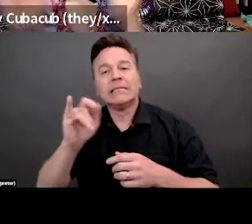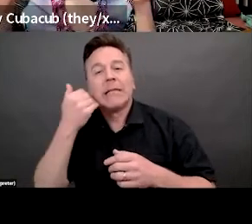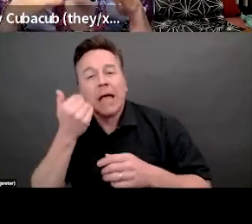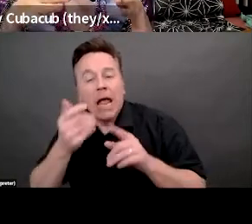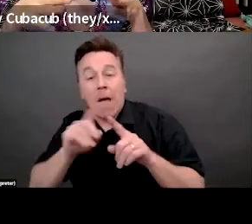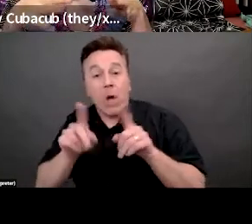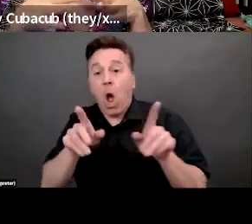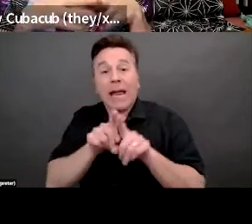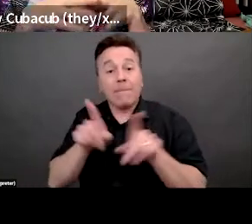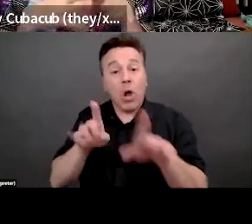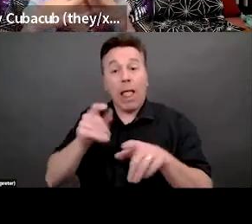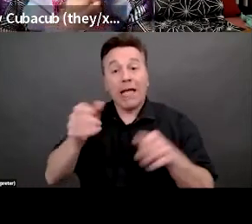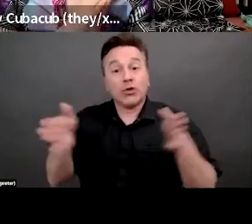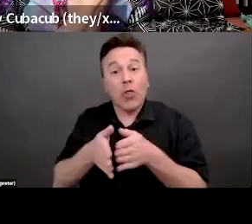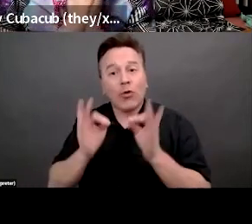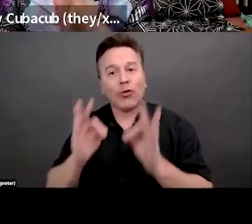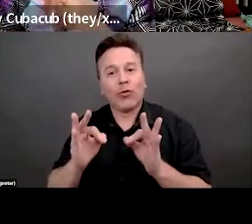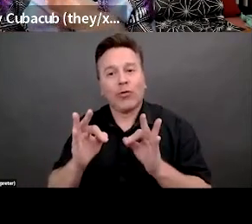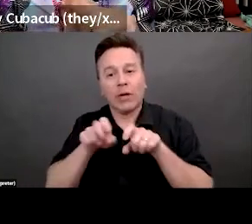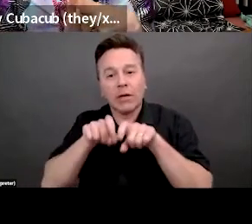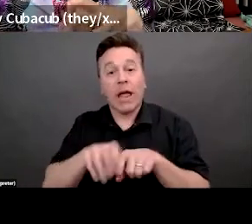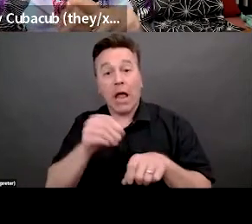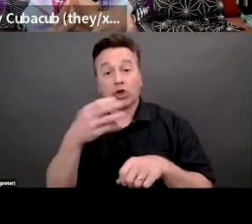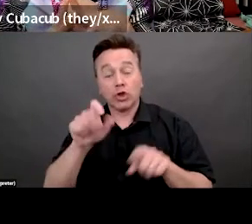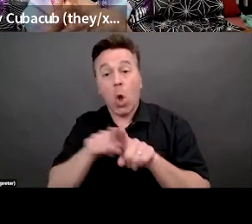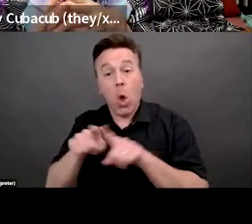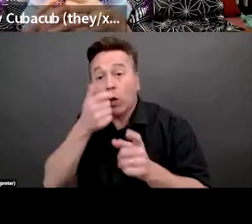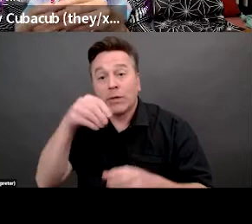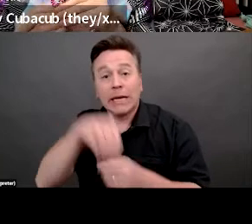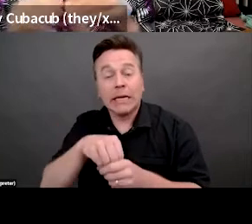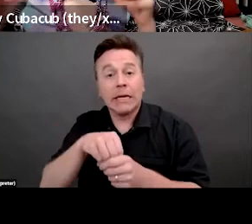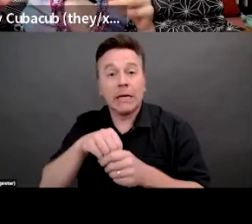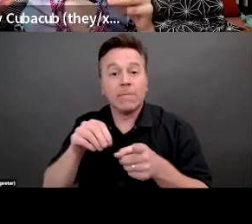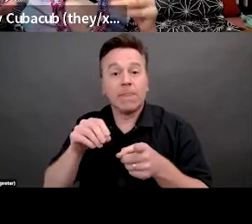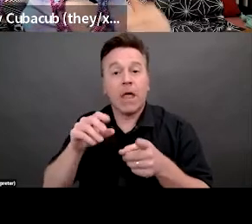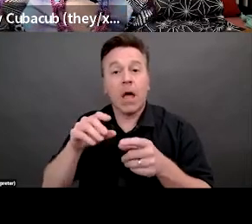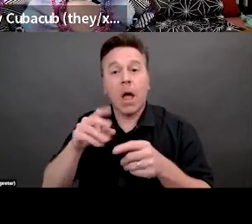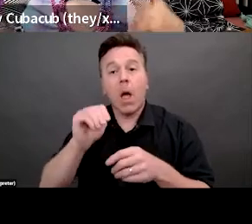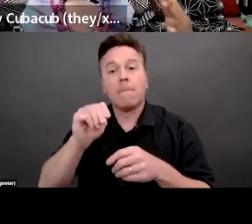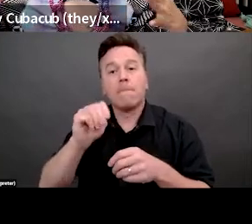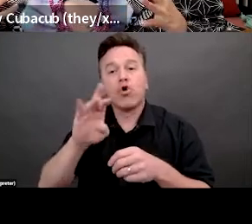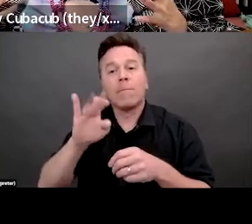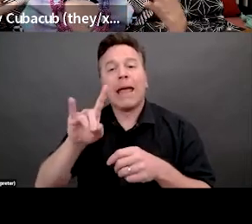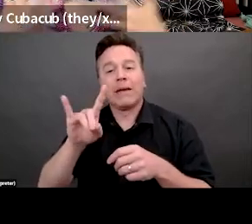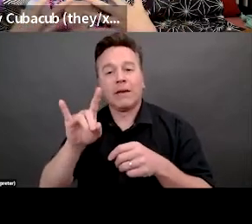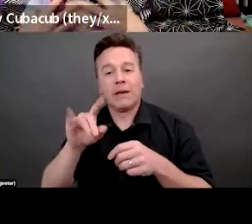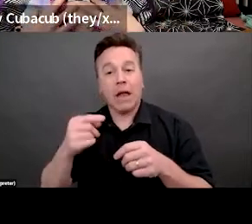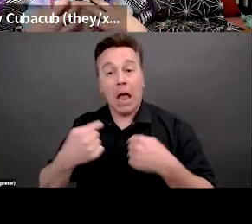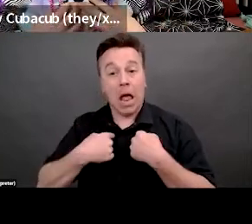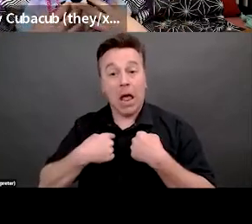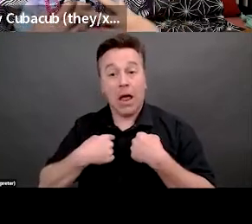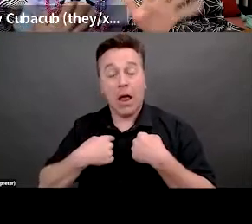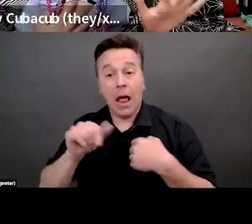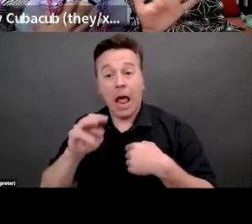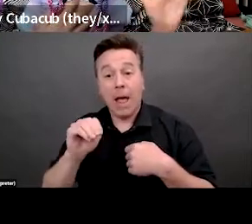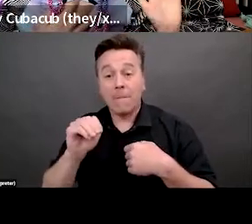also would keep her legs together. And then she was also really interested in being a mermaid, which I